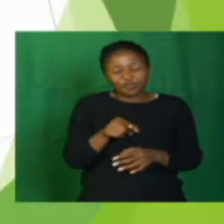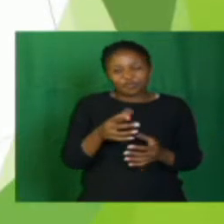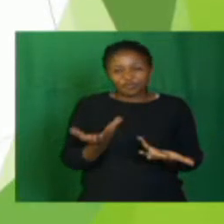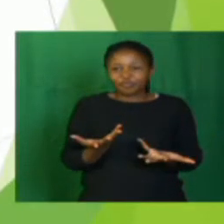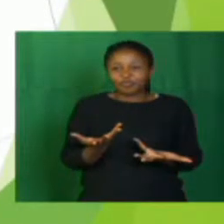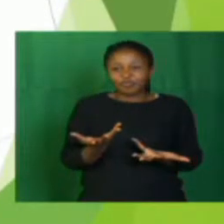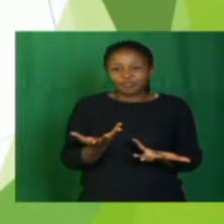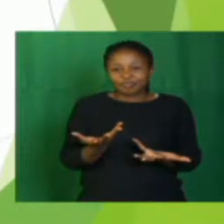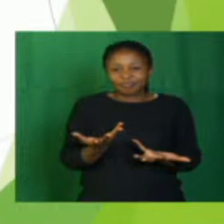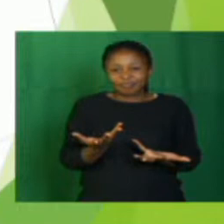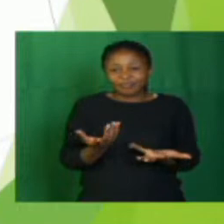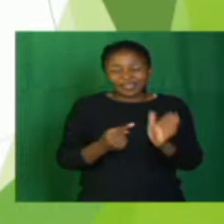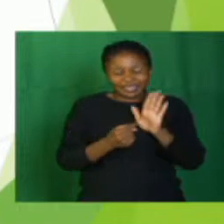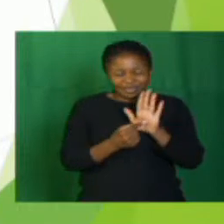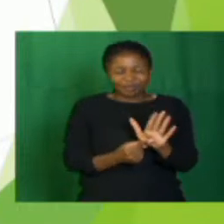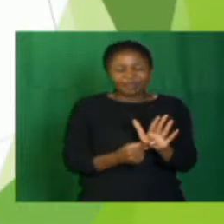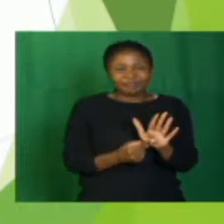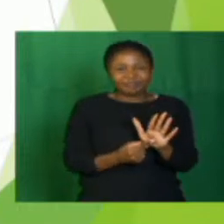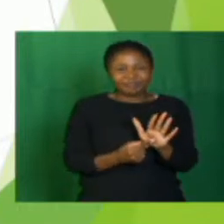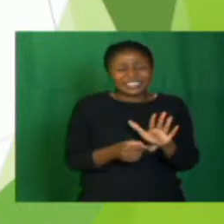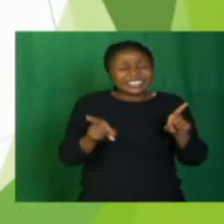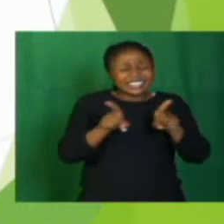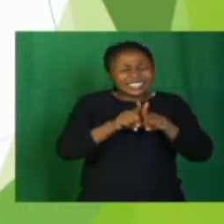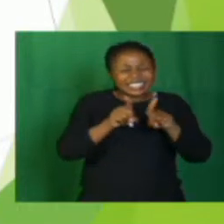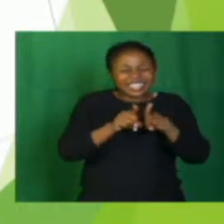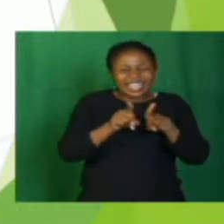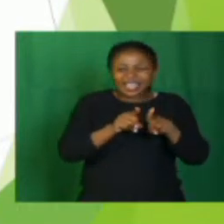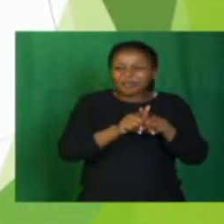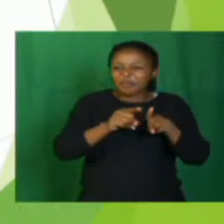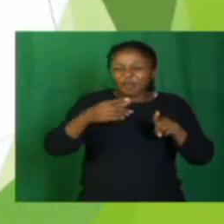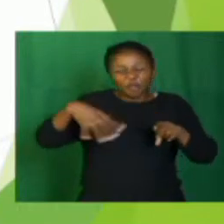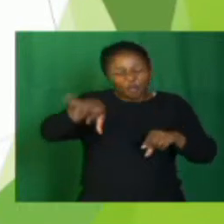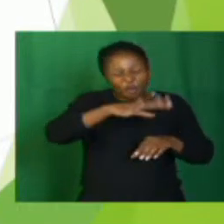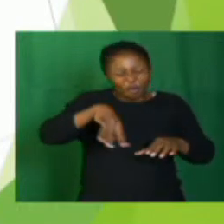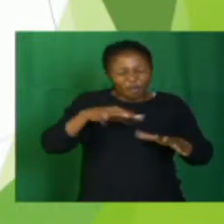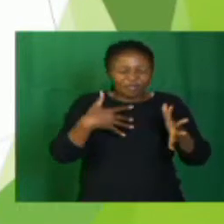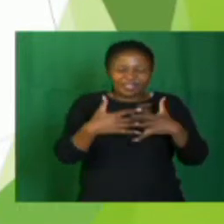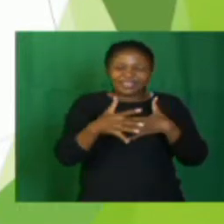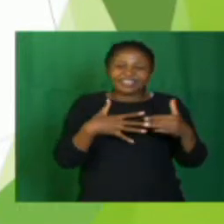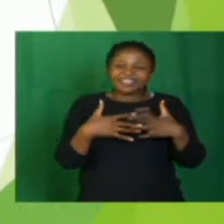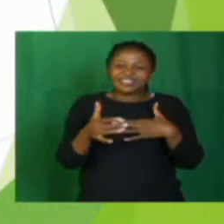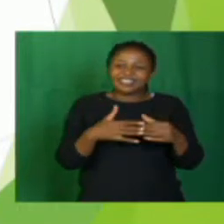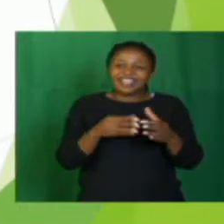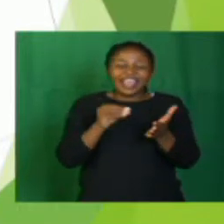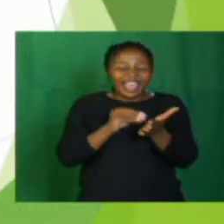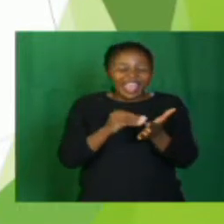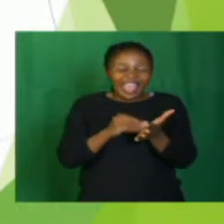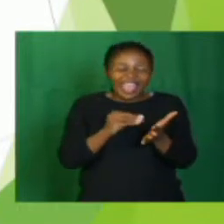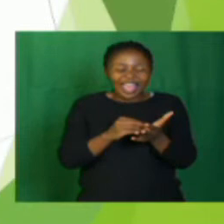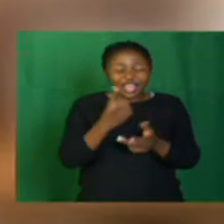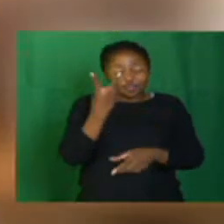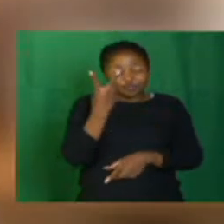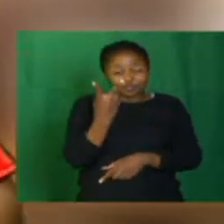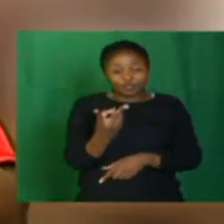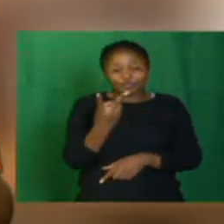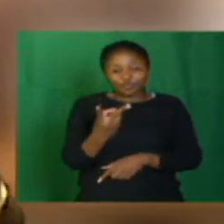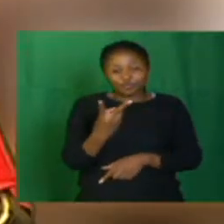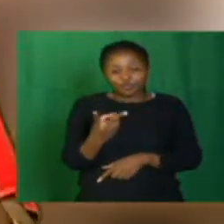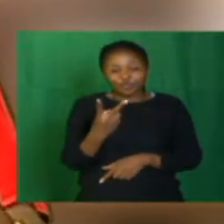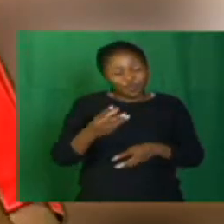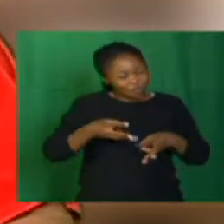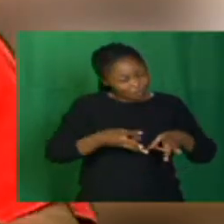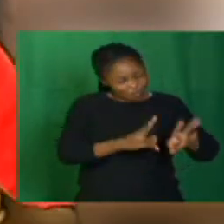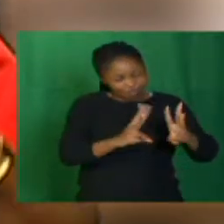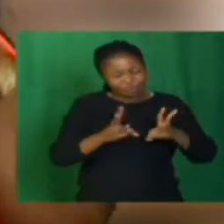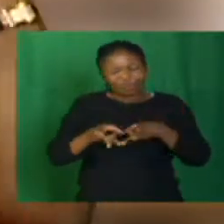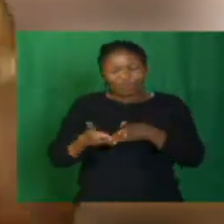coin. This is my what? My transition statement. I'm preparing my reader. I've given